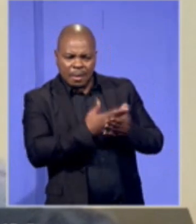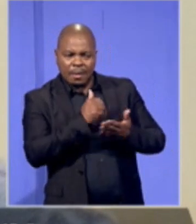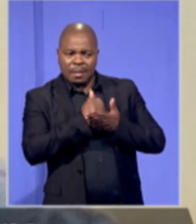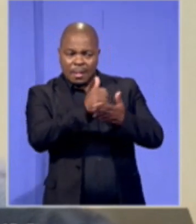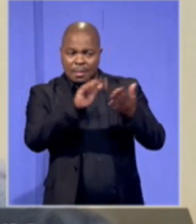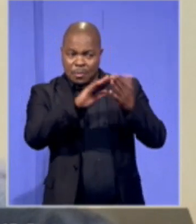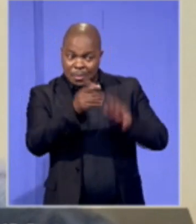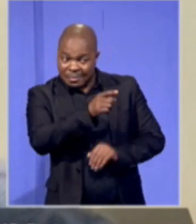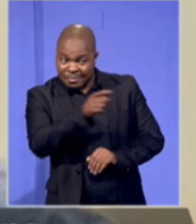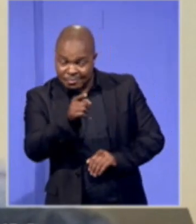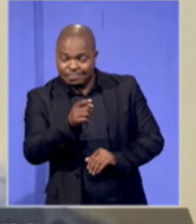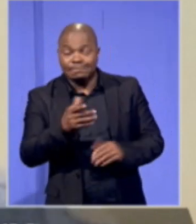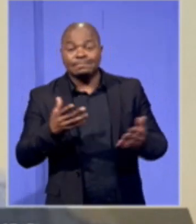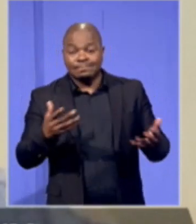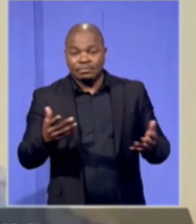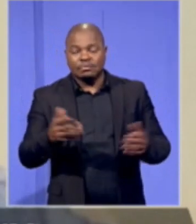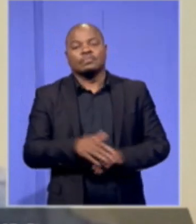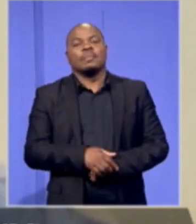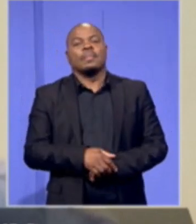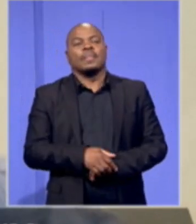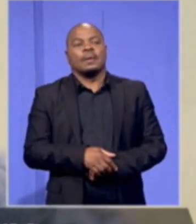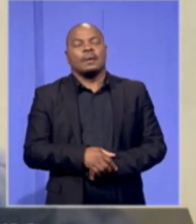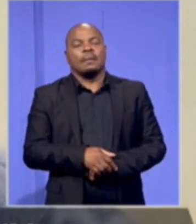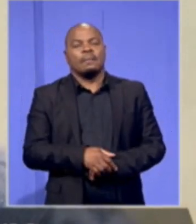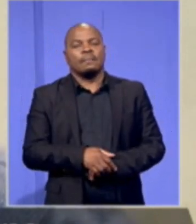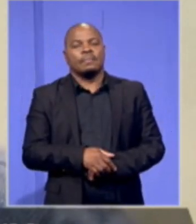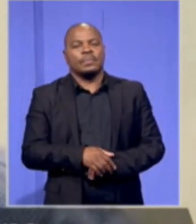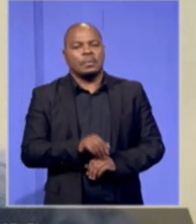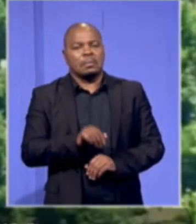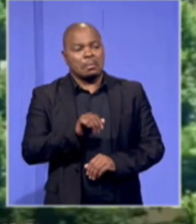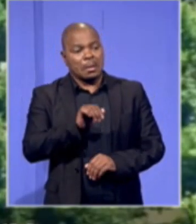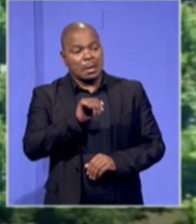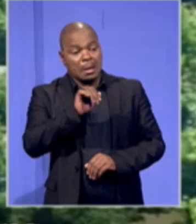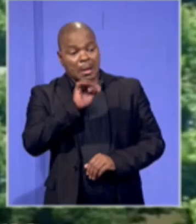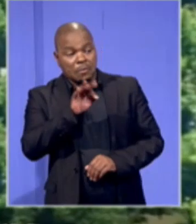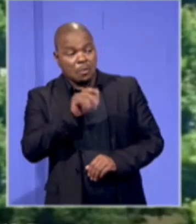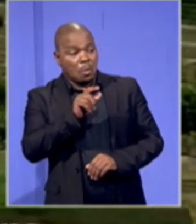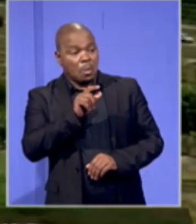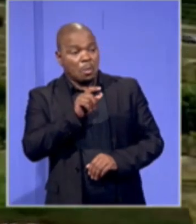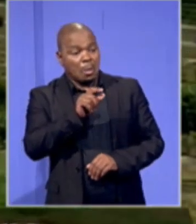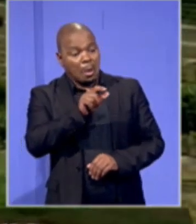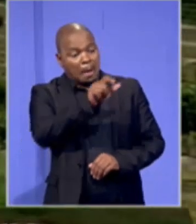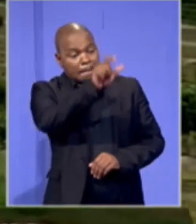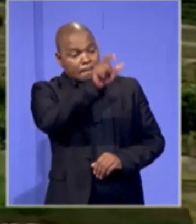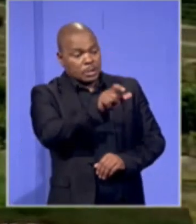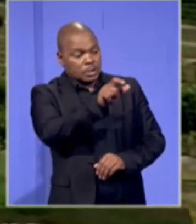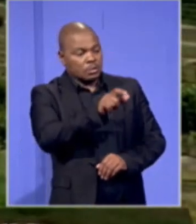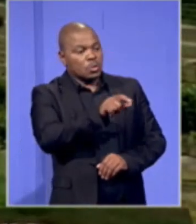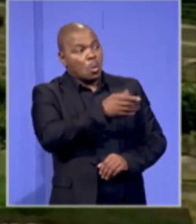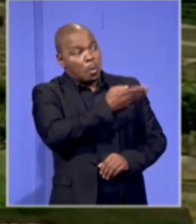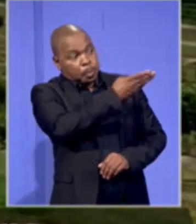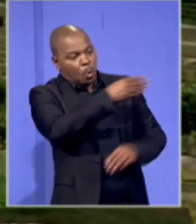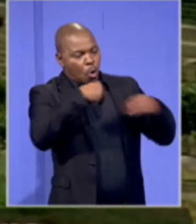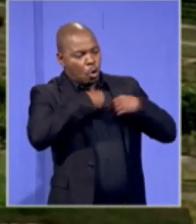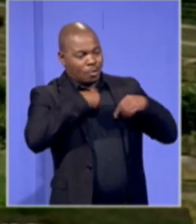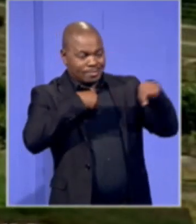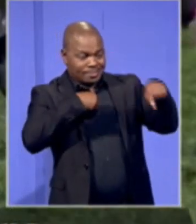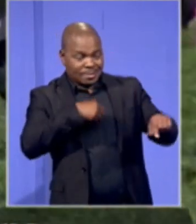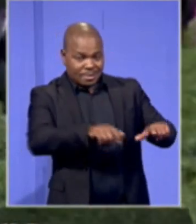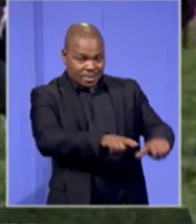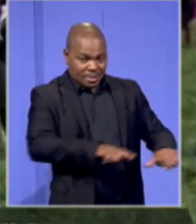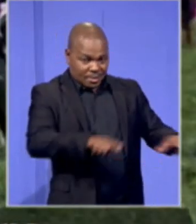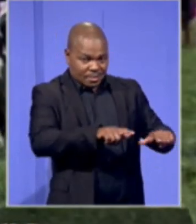ke mo e leng hore ha ba ile hore hona le eo e leng hore ona ke yena monga sebaka ka mora hore